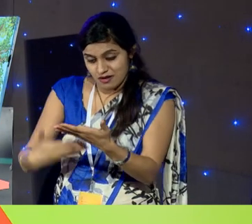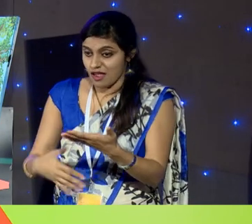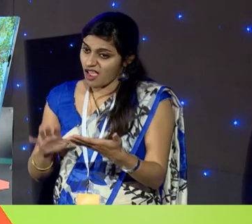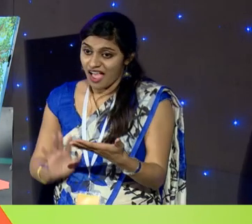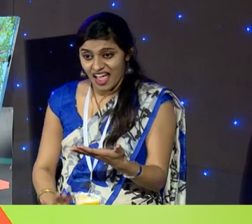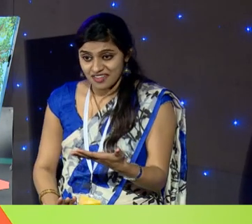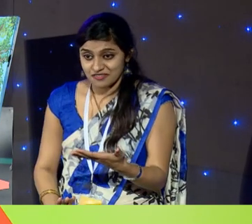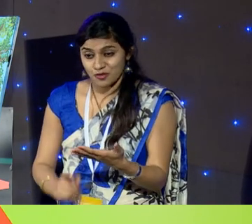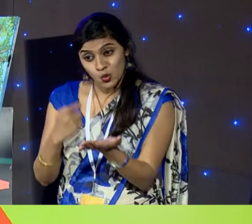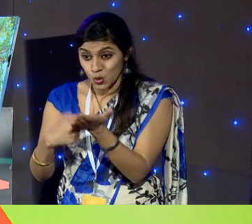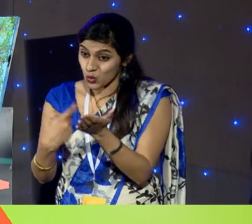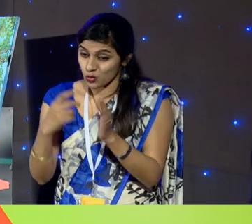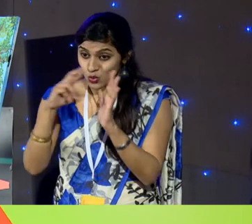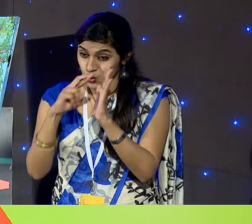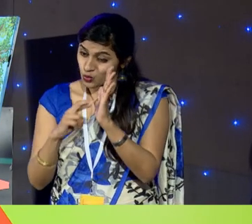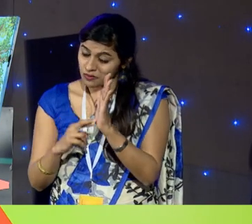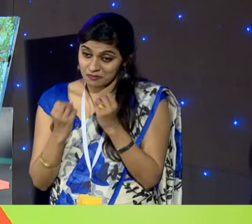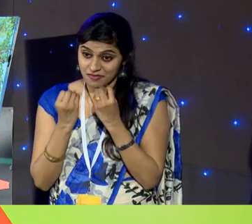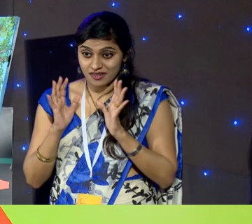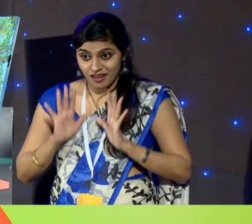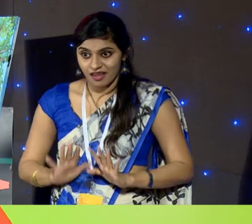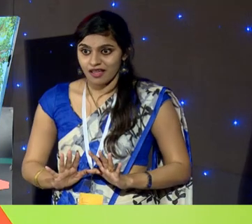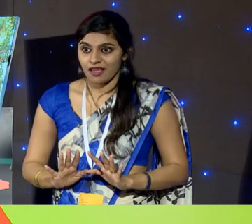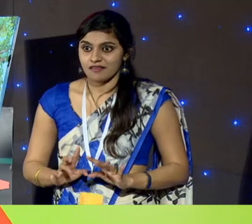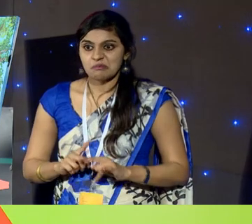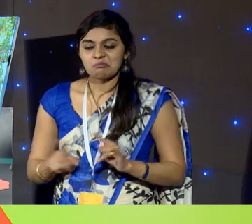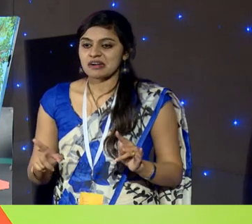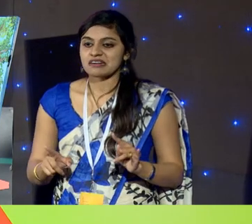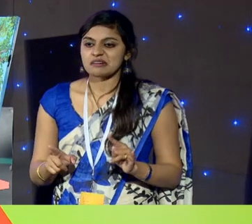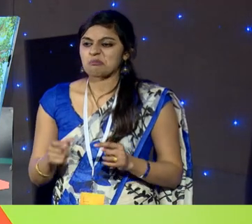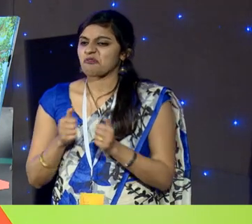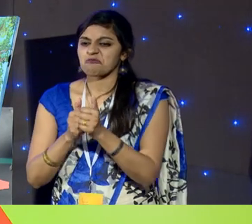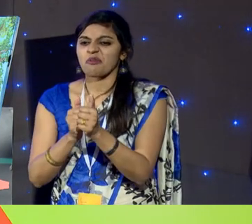implementation is not the way it should be. Next, please.